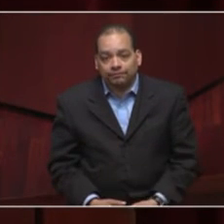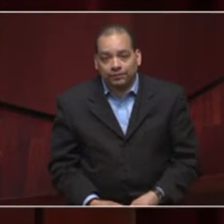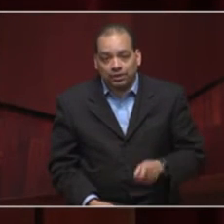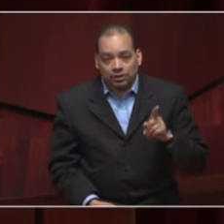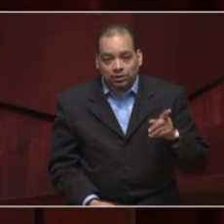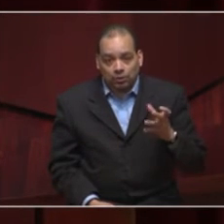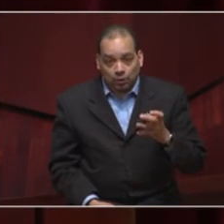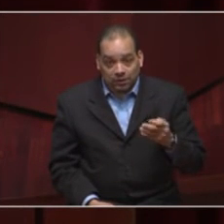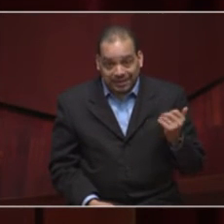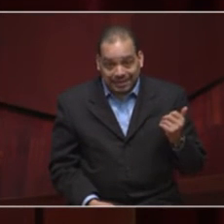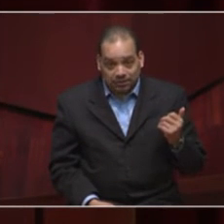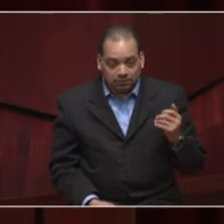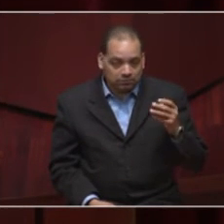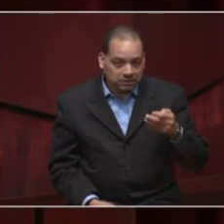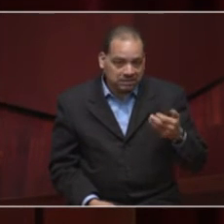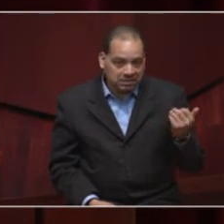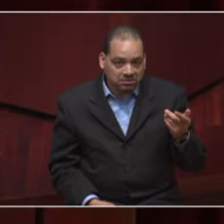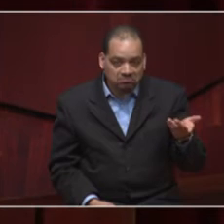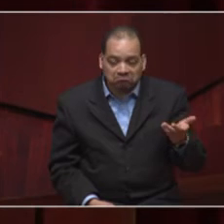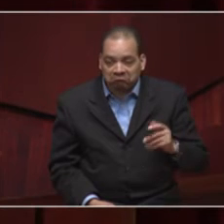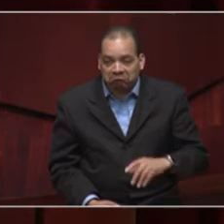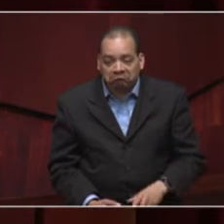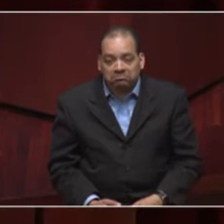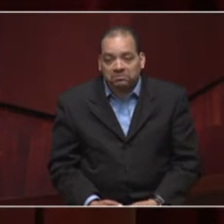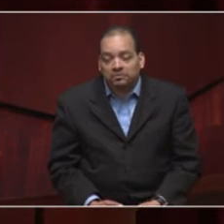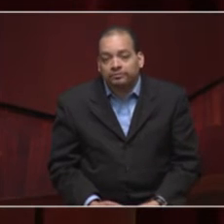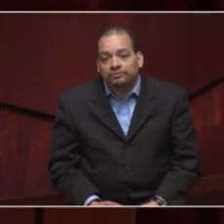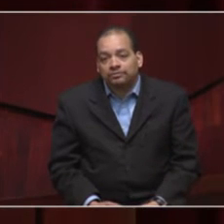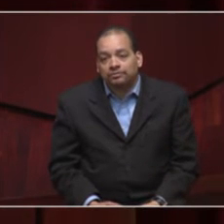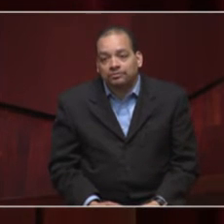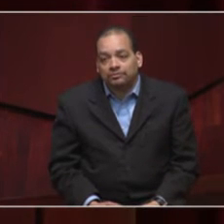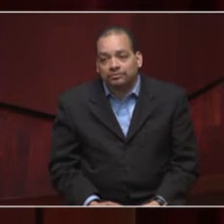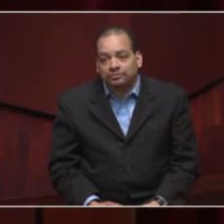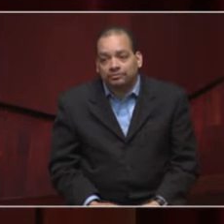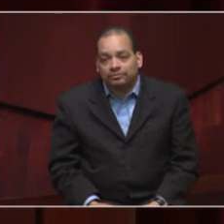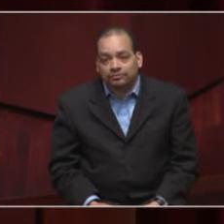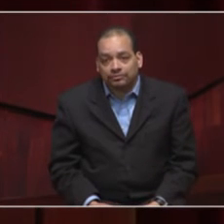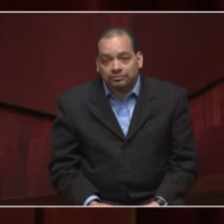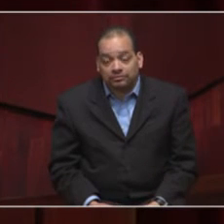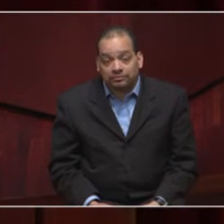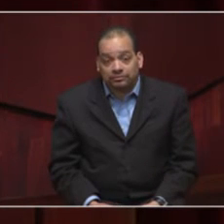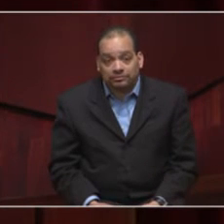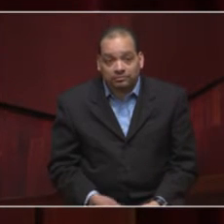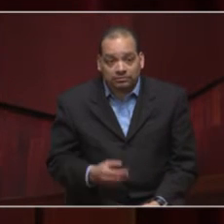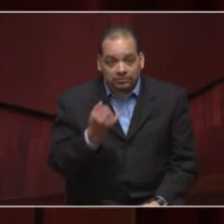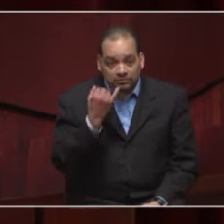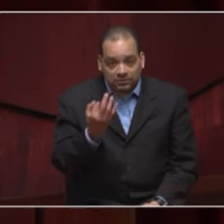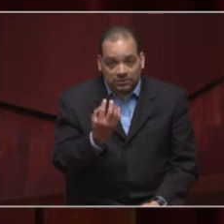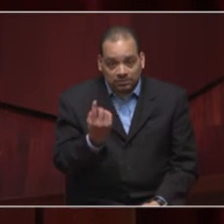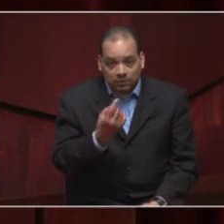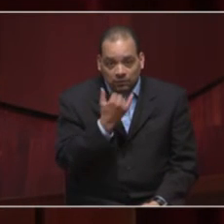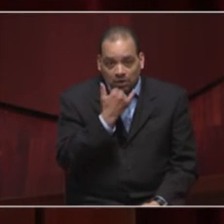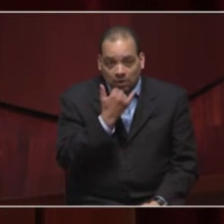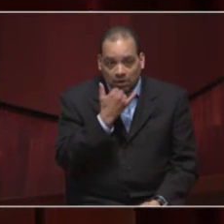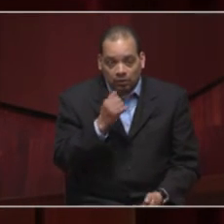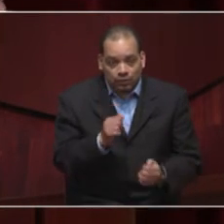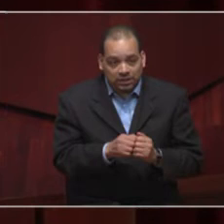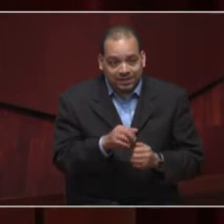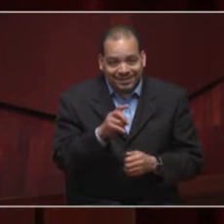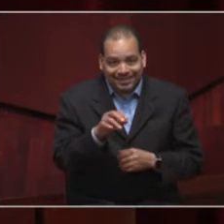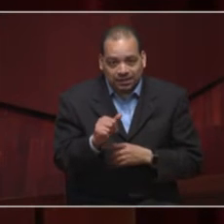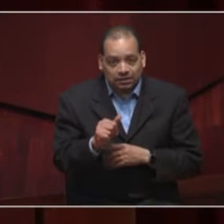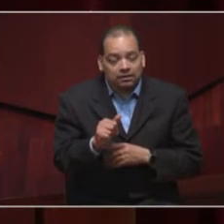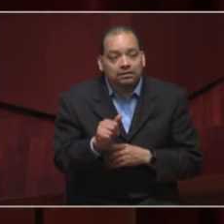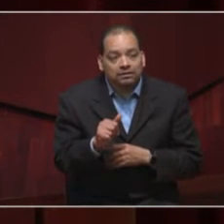delete them. If you decide that you are not ever going to, or not going to propose those records, or if there's something so wrong with the data in that transfer